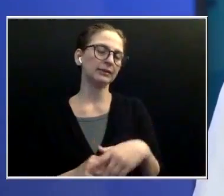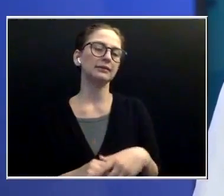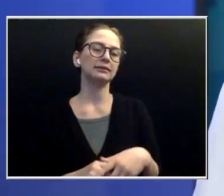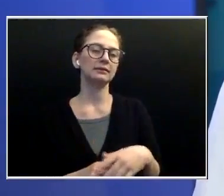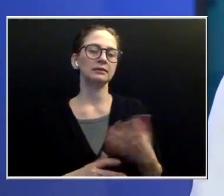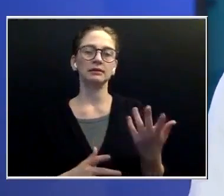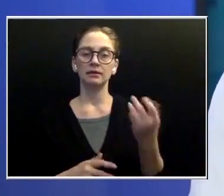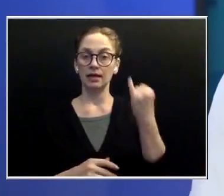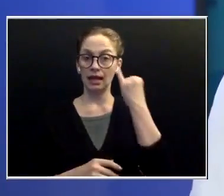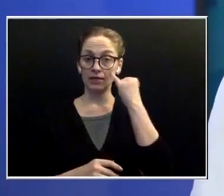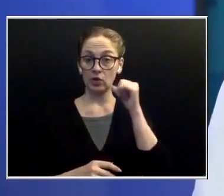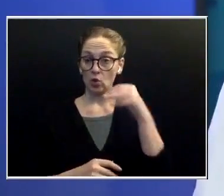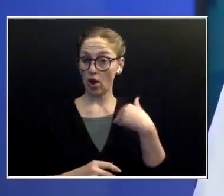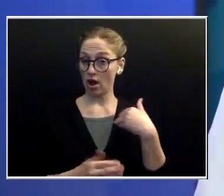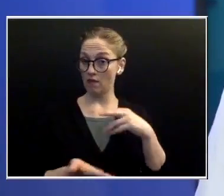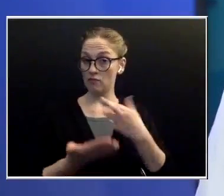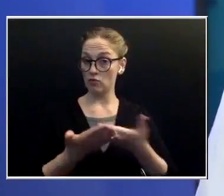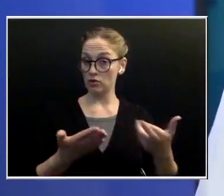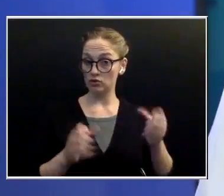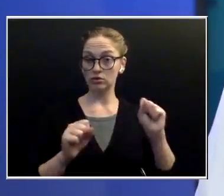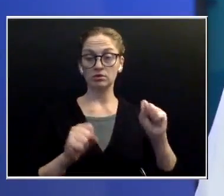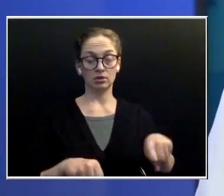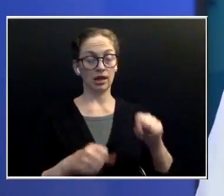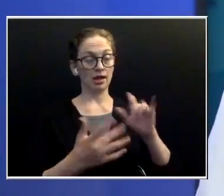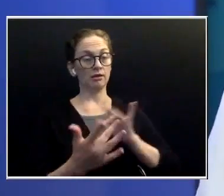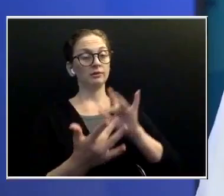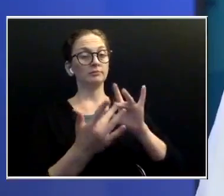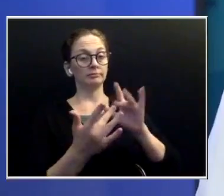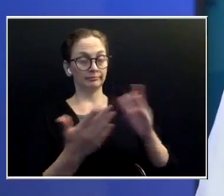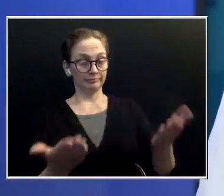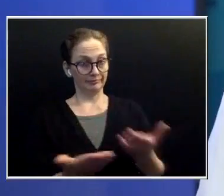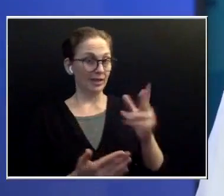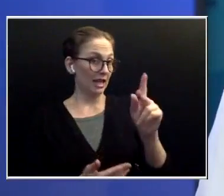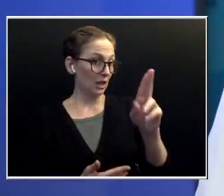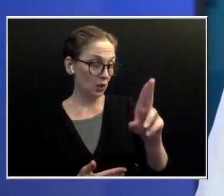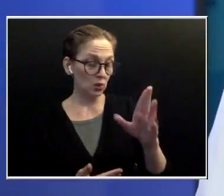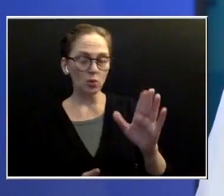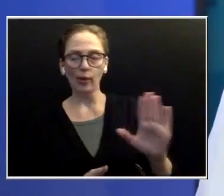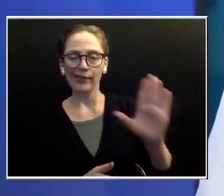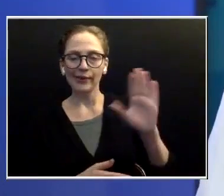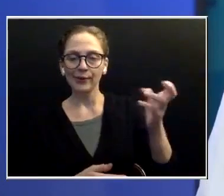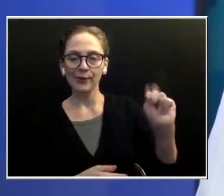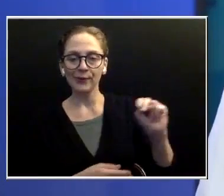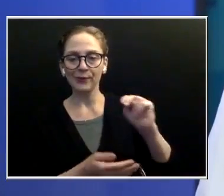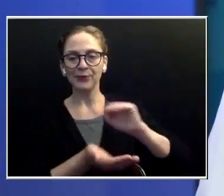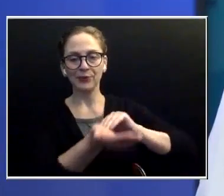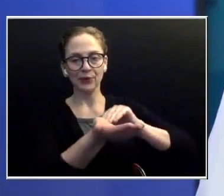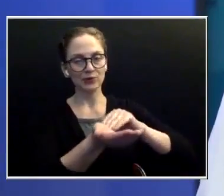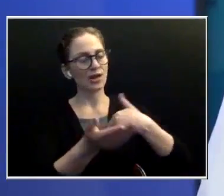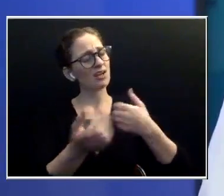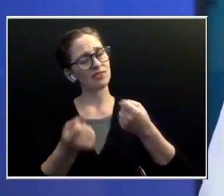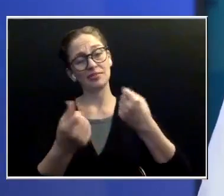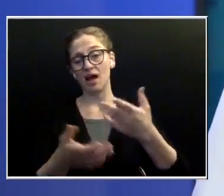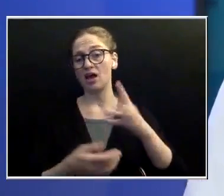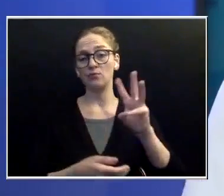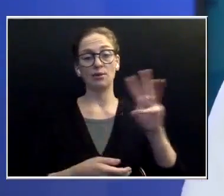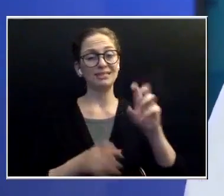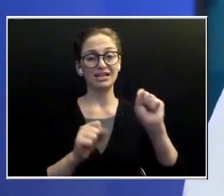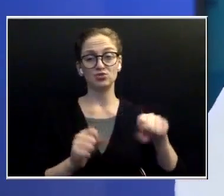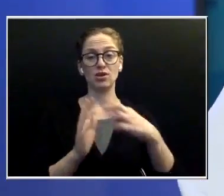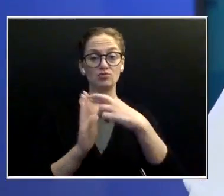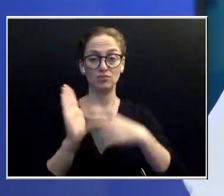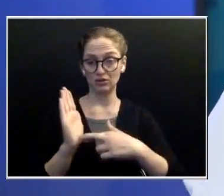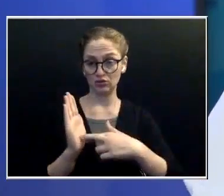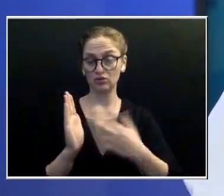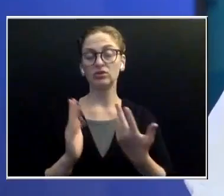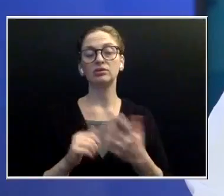out to their doctors. At KU, actually, we have some resources for our patients. So again, there are a lot of websites nowadays they can register on to be a stool donor. Again, they have to go through a lot